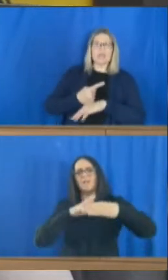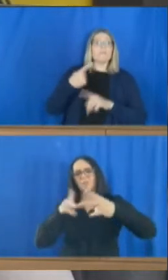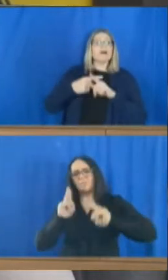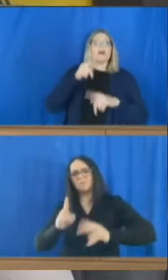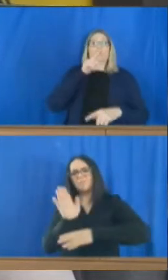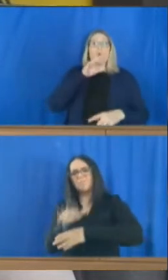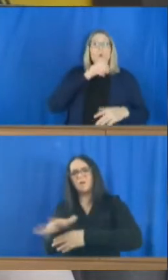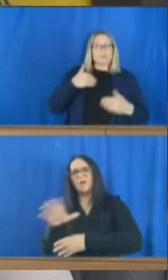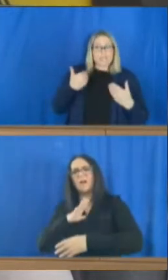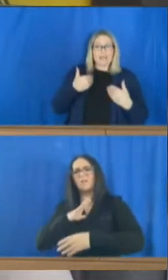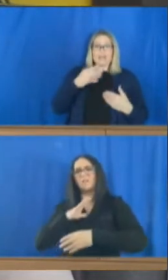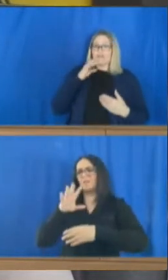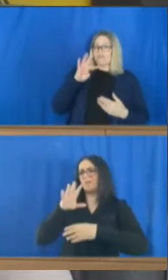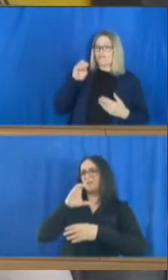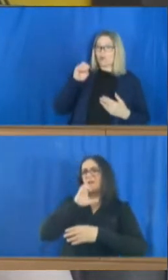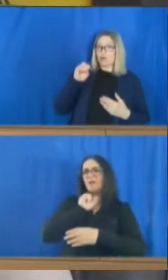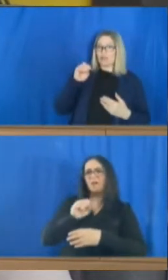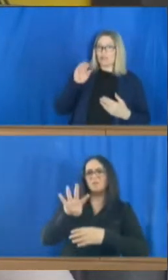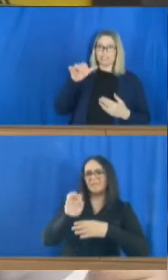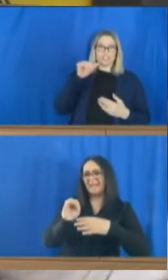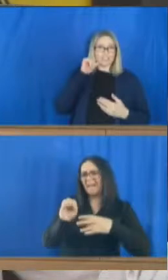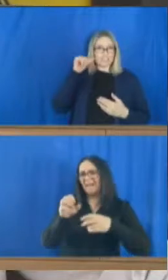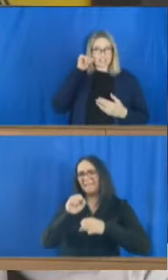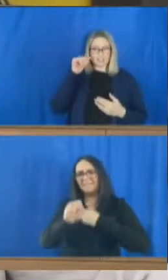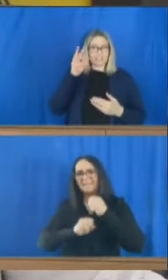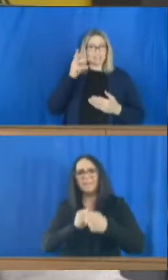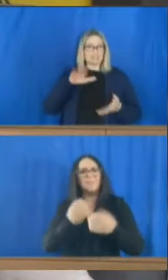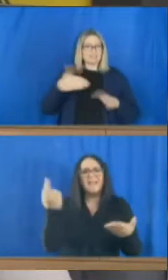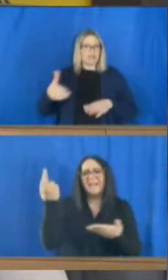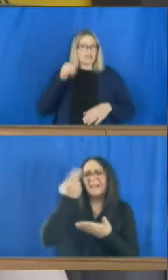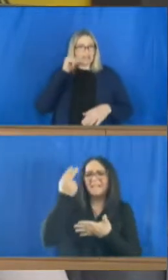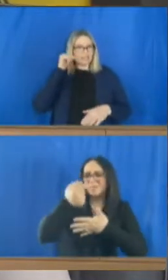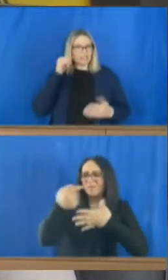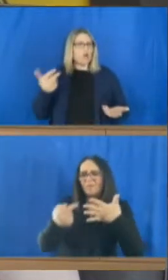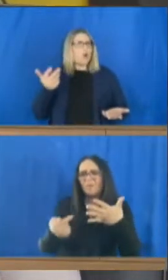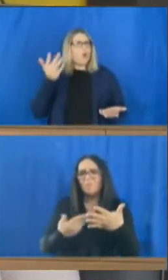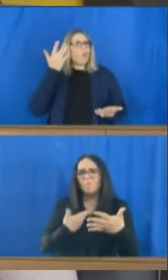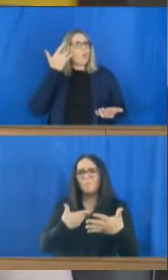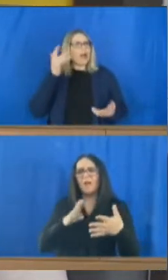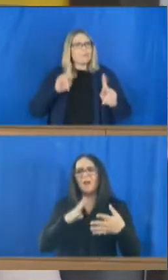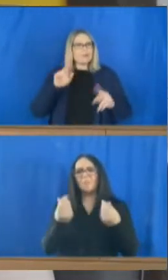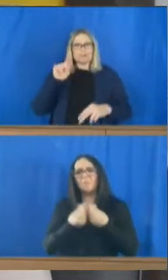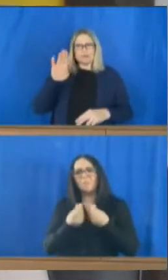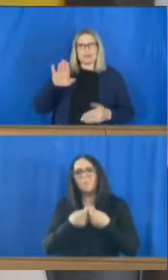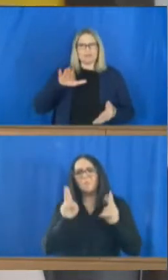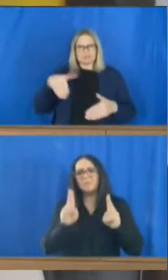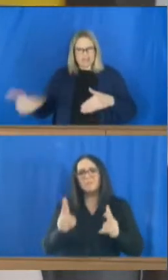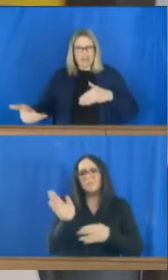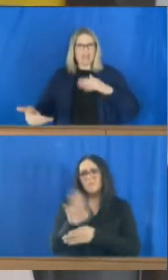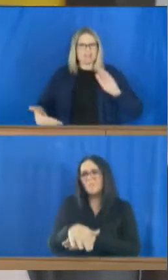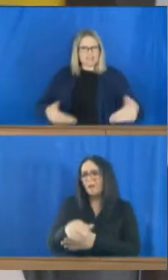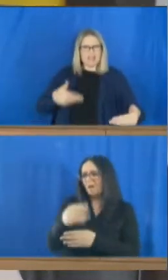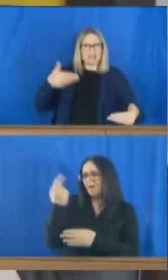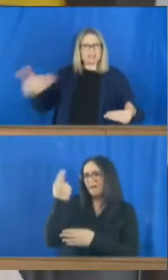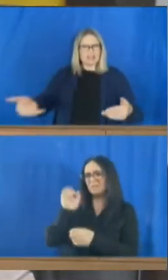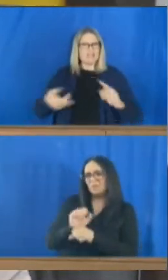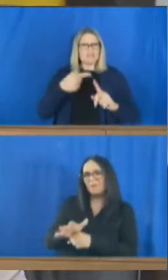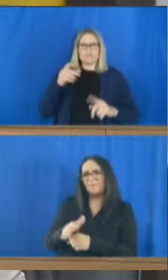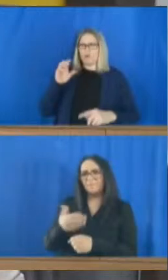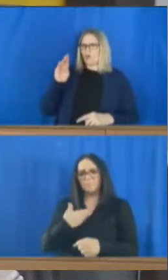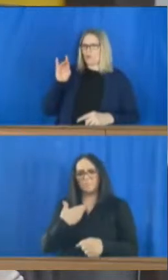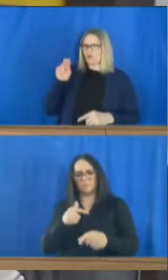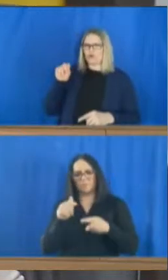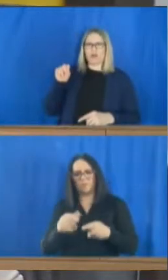I don't have the breakdown of who passed away from Delta or Omicron, but I believe that a large number would have been